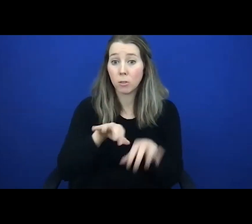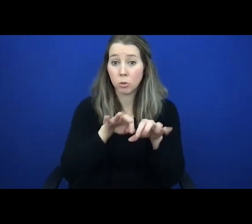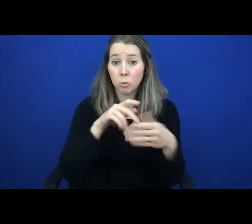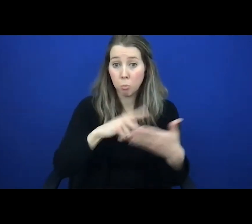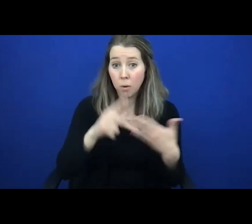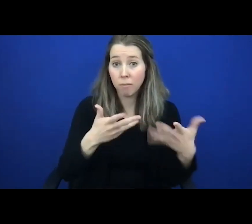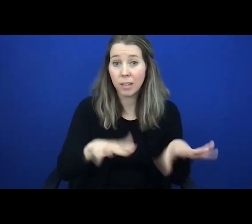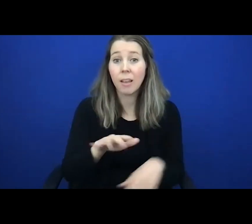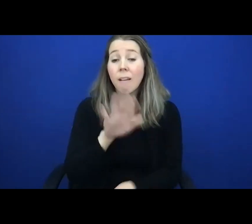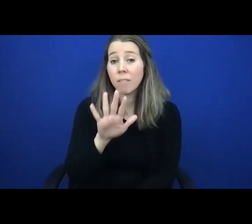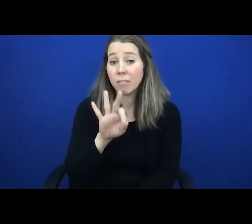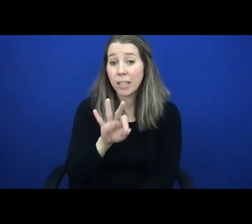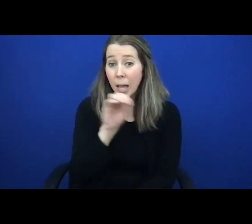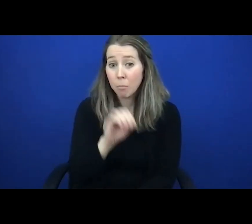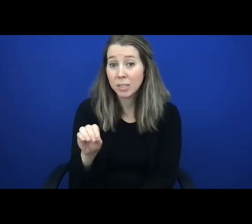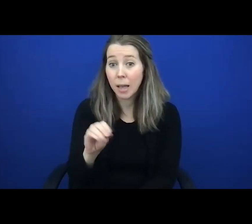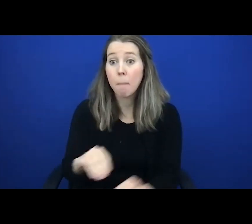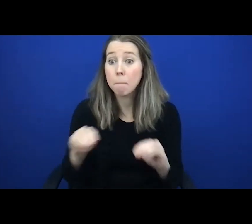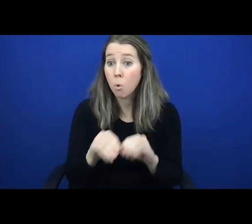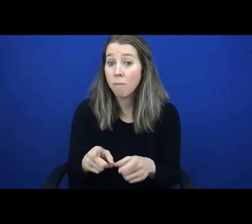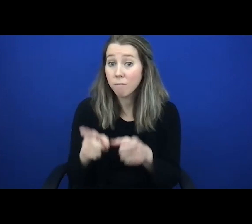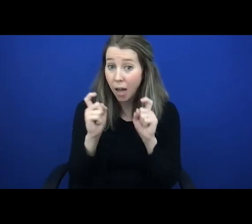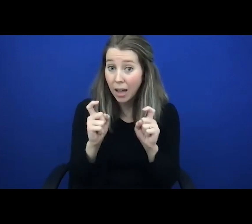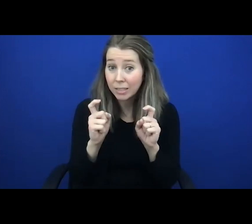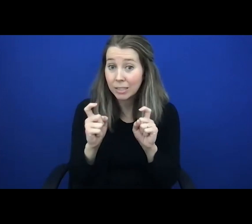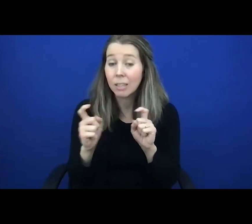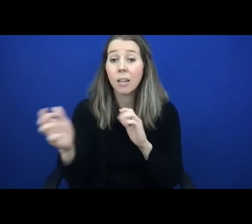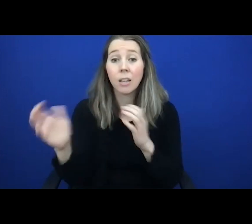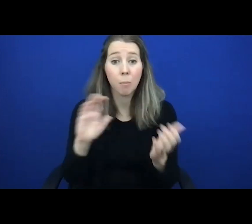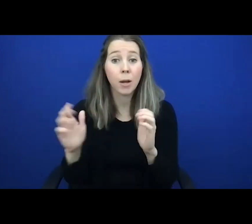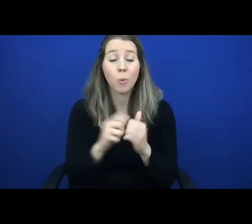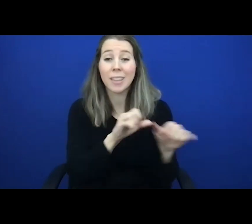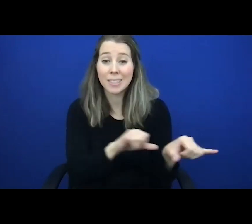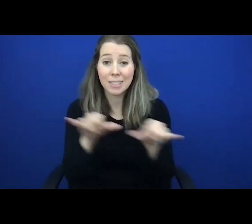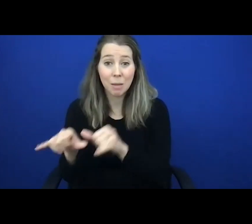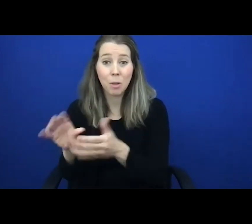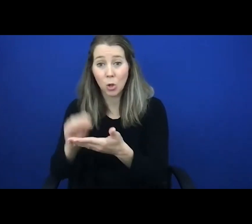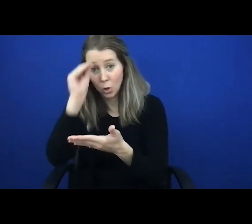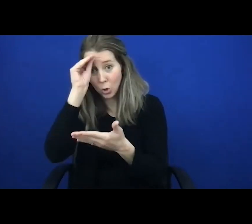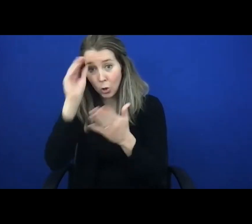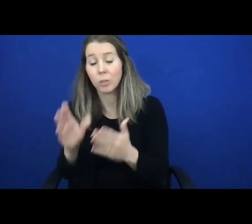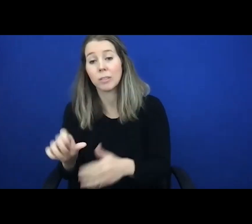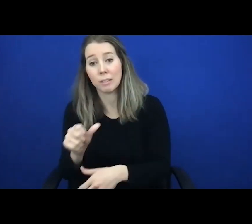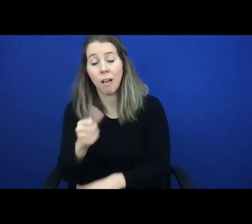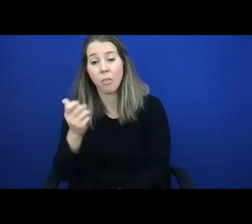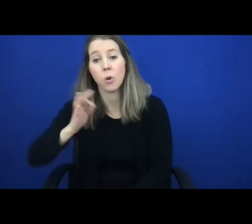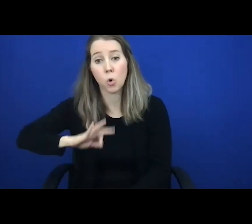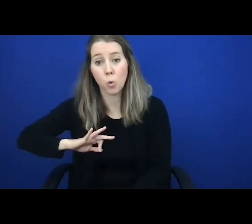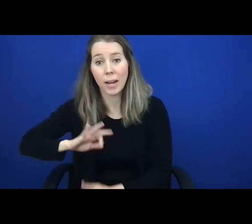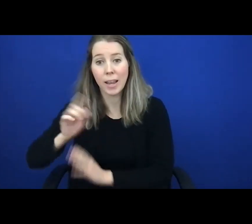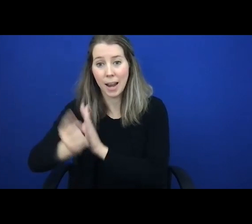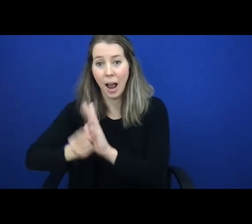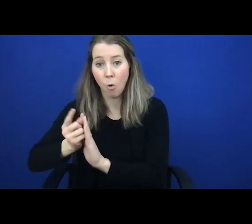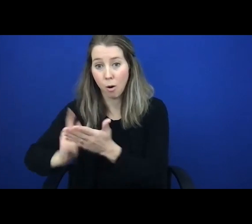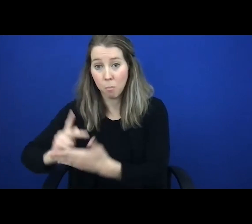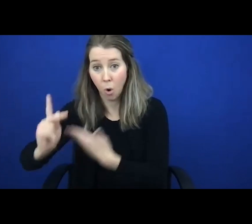was 59% faster than similar learners in equivalent credit hour programs for us,